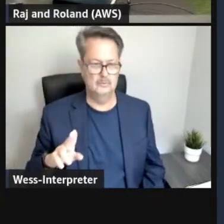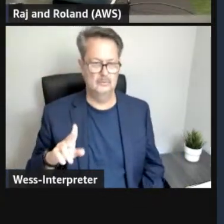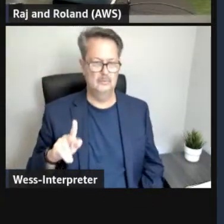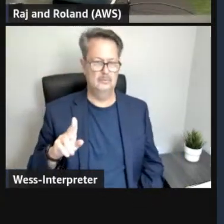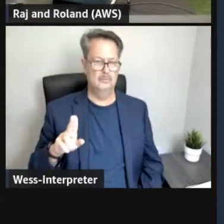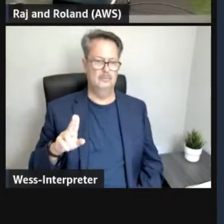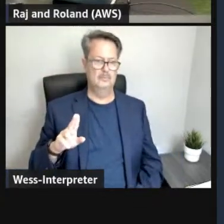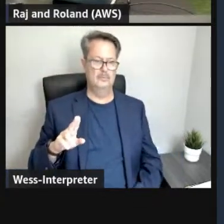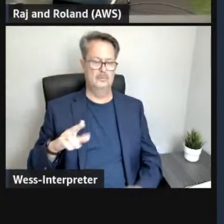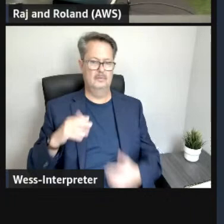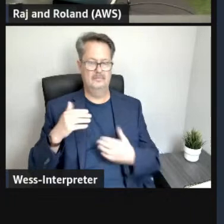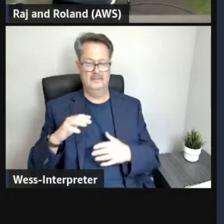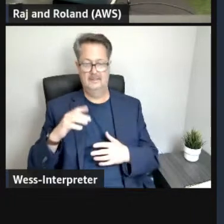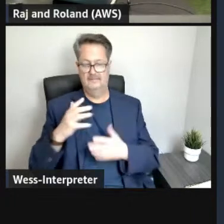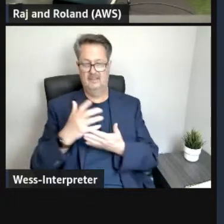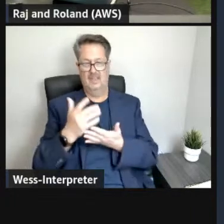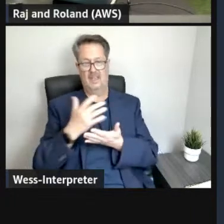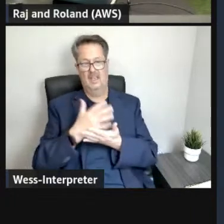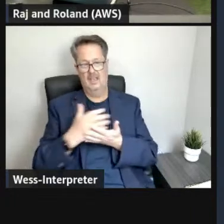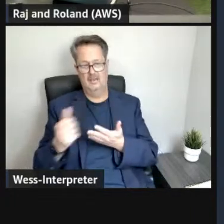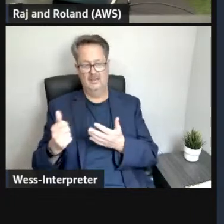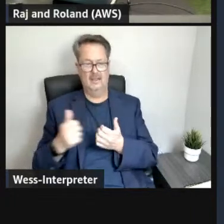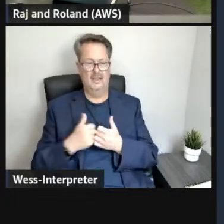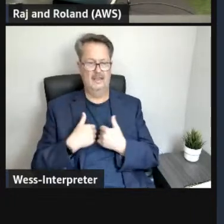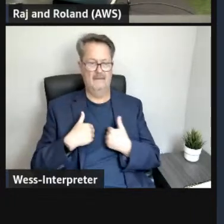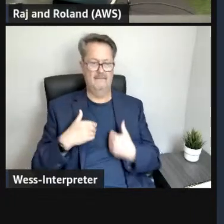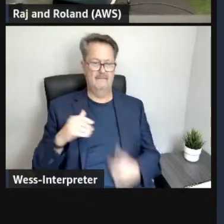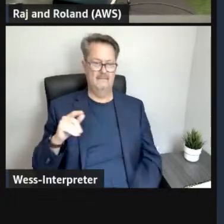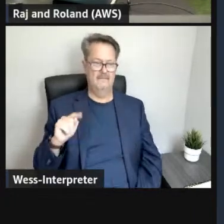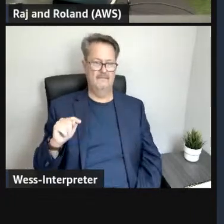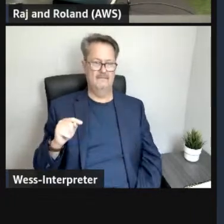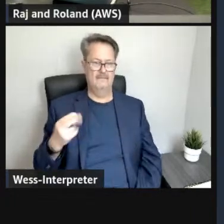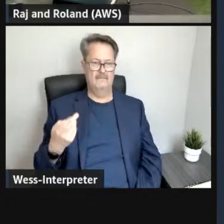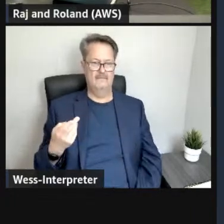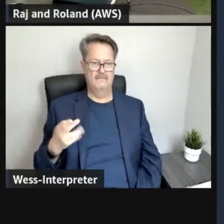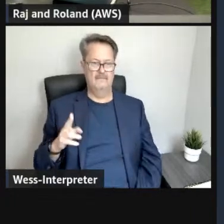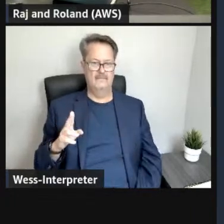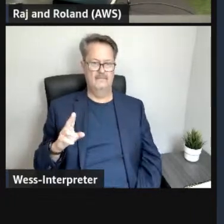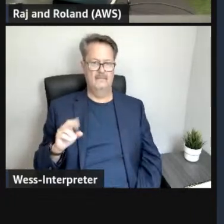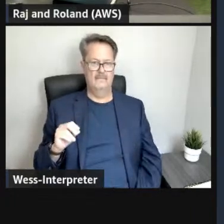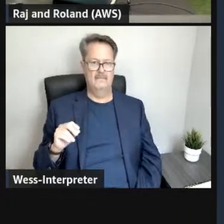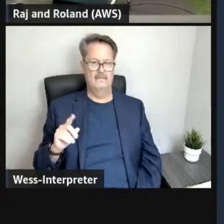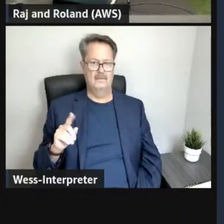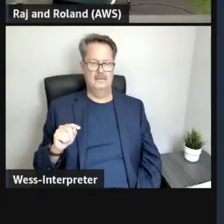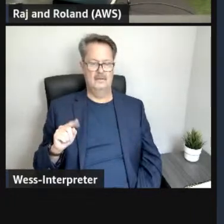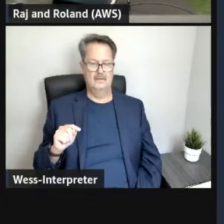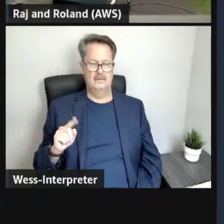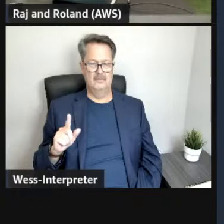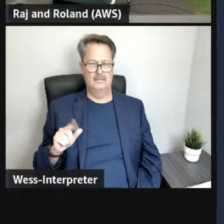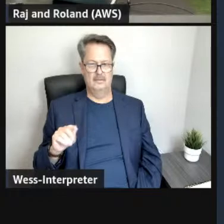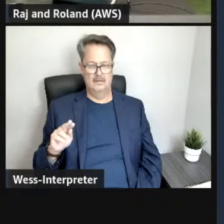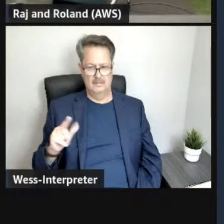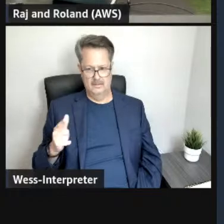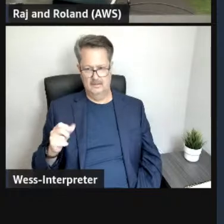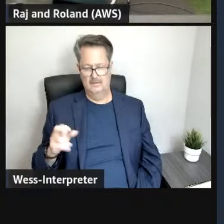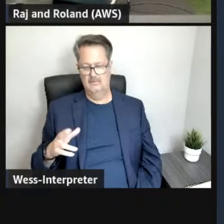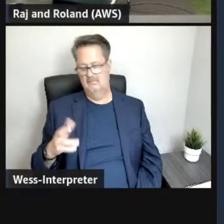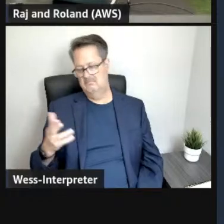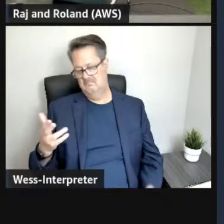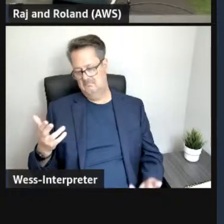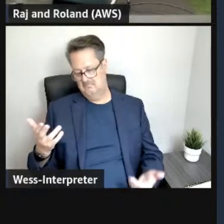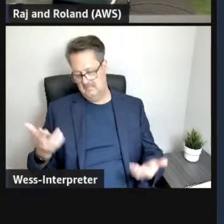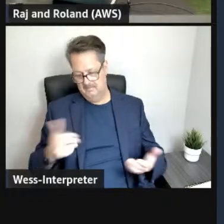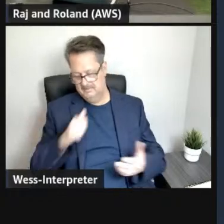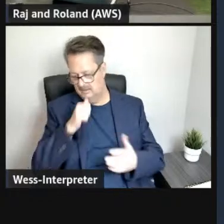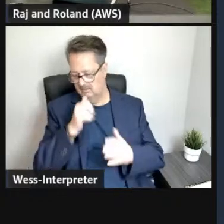of memory, you can get throttling, use CPU, or it just might not run your application, right? So these are things that you want to consider. But